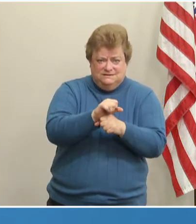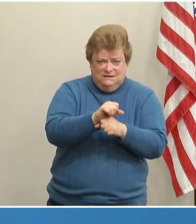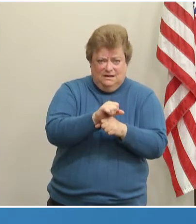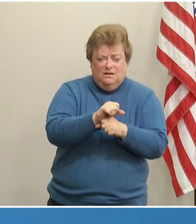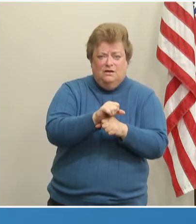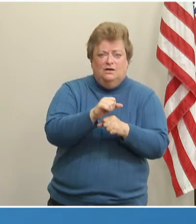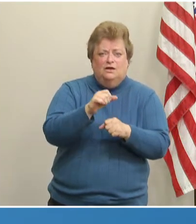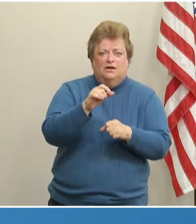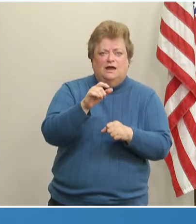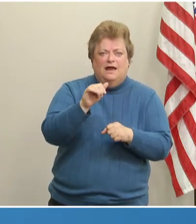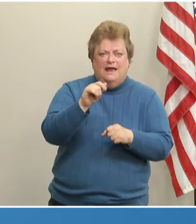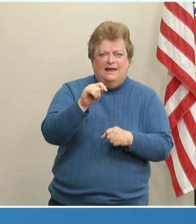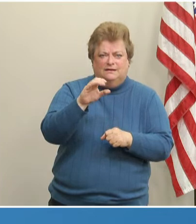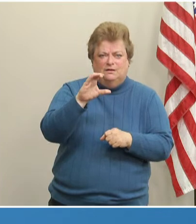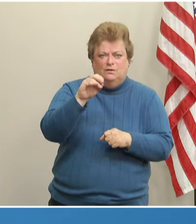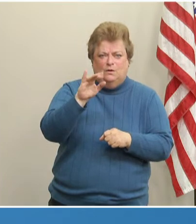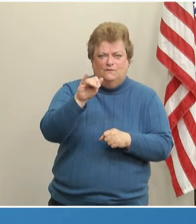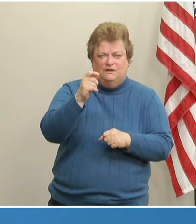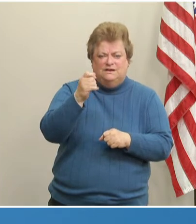at